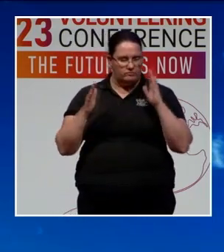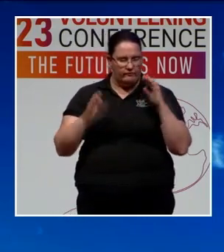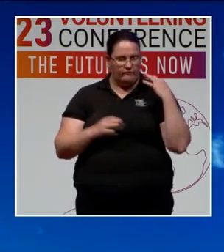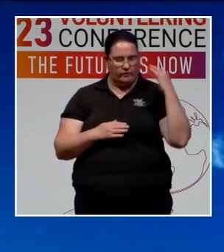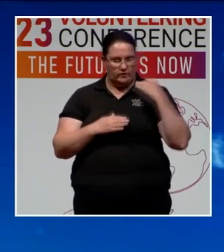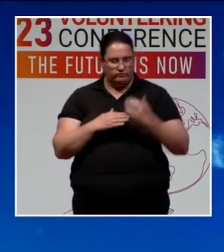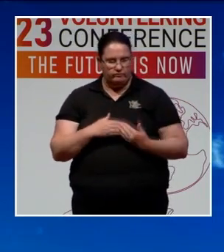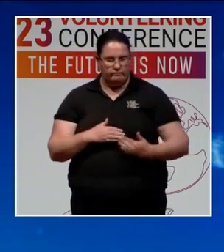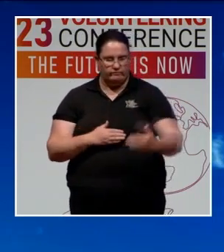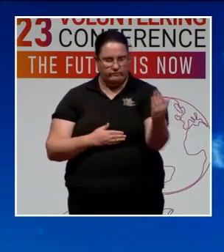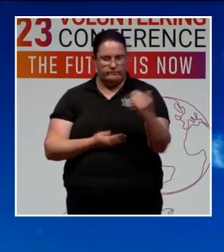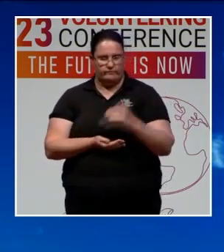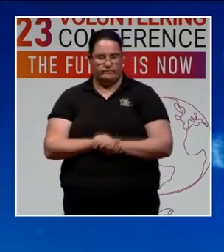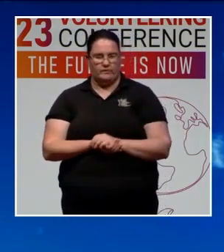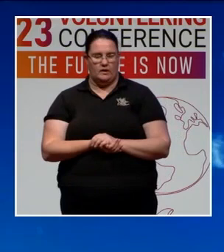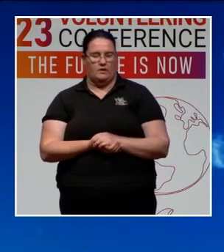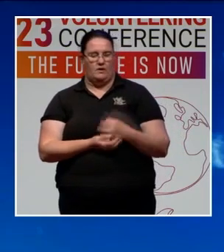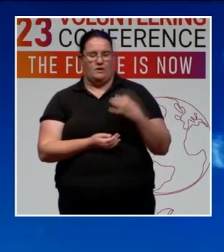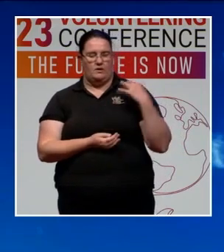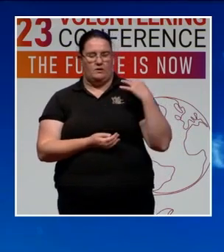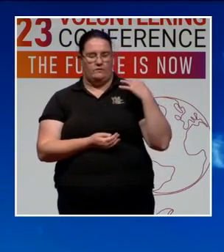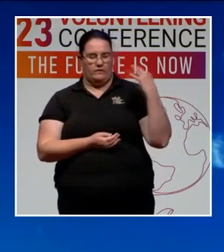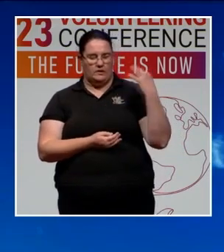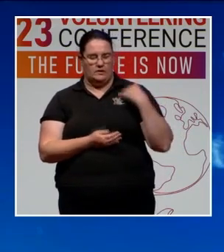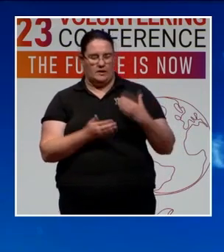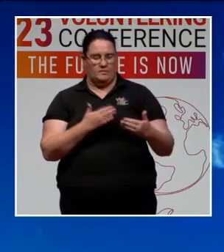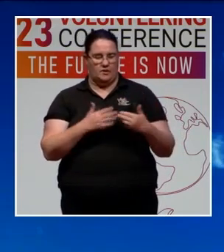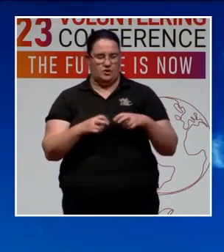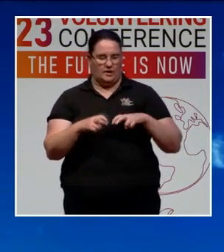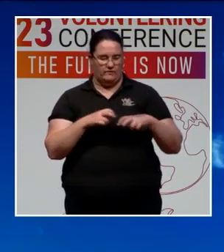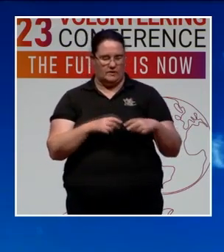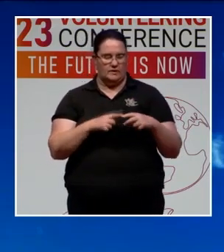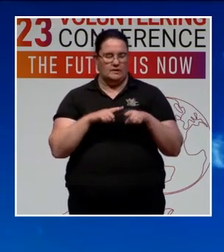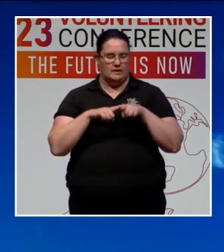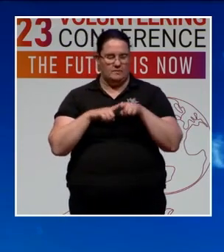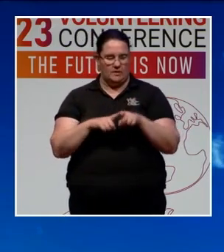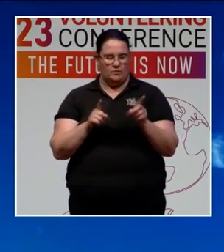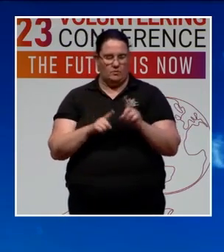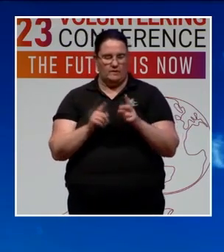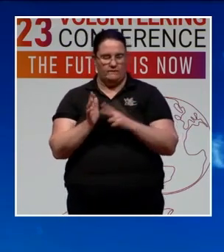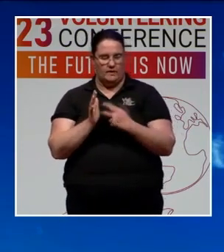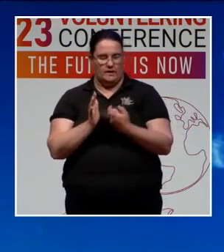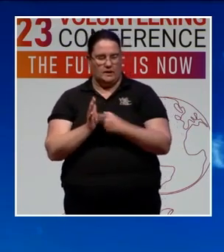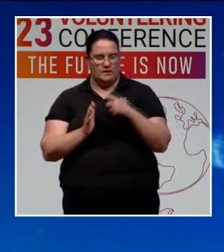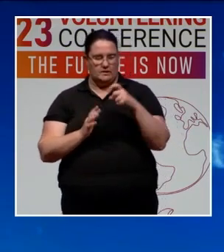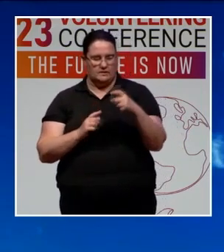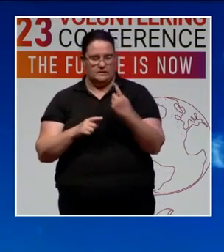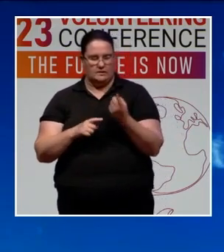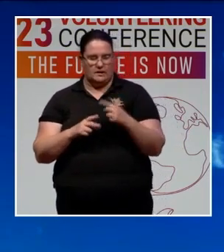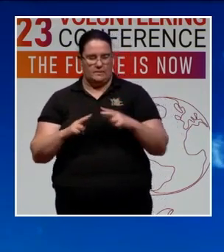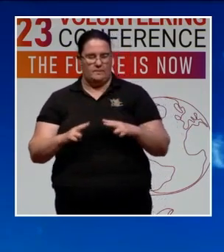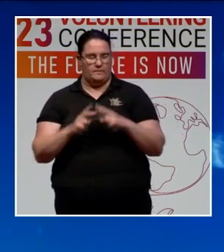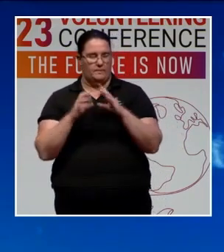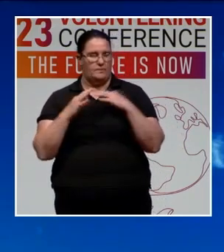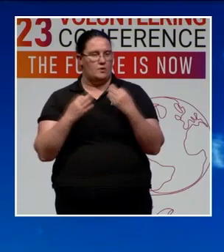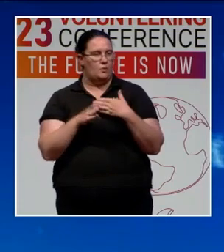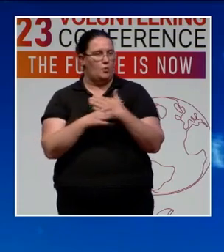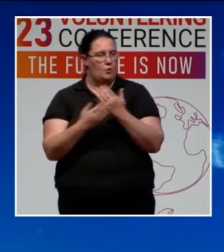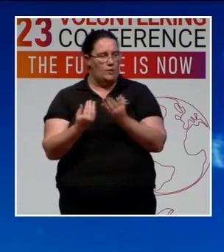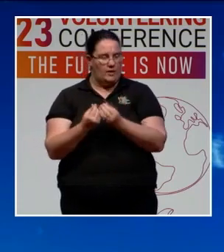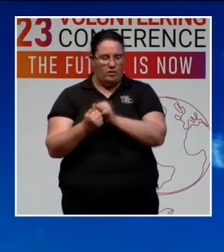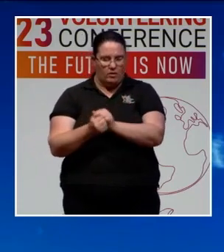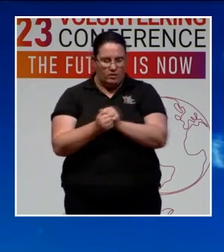Volunteer management activity will be dependent upon the VRCs and the peak bodies working cooperatively together to